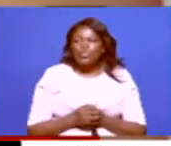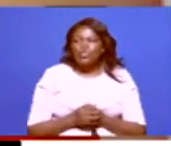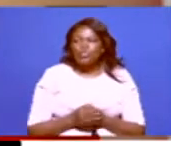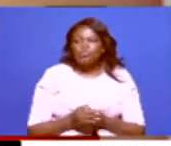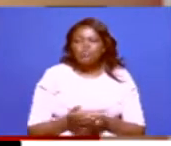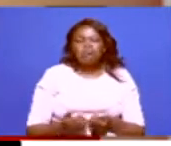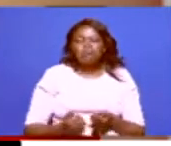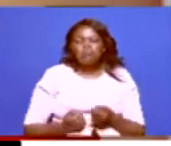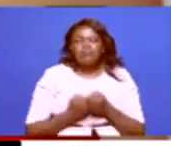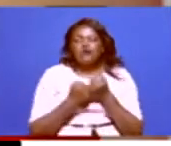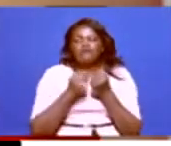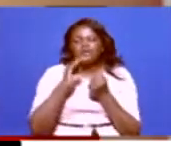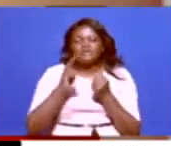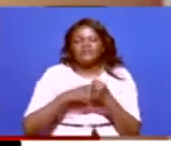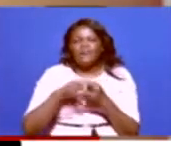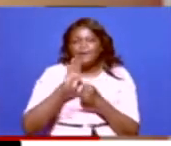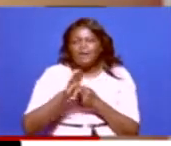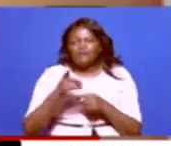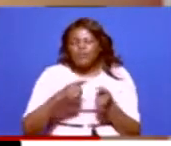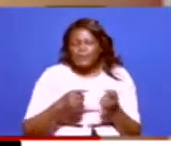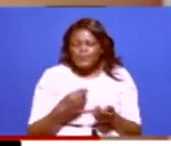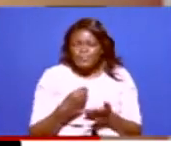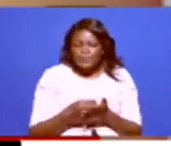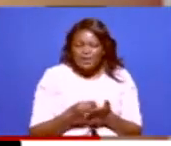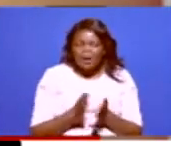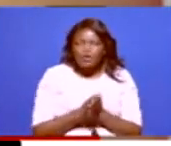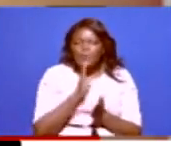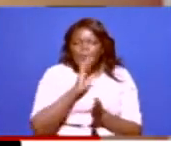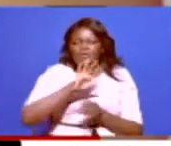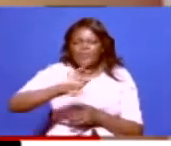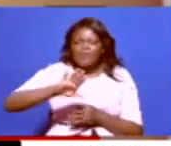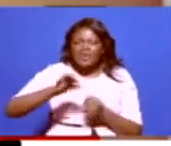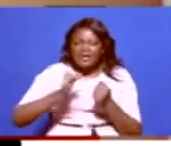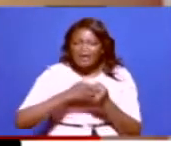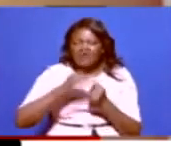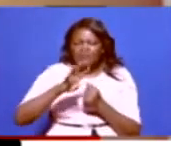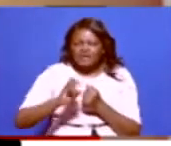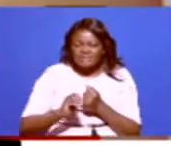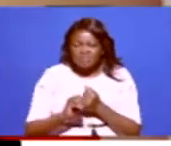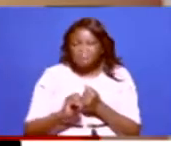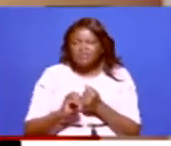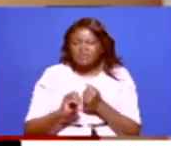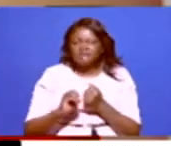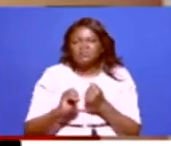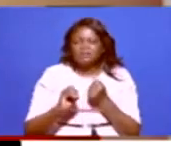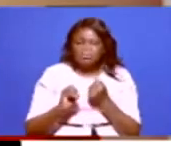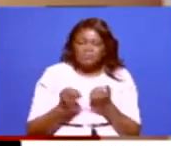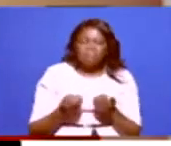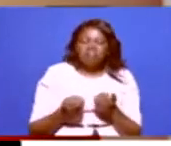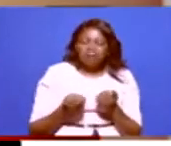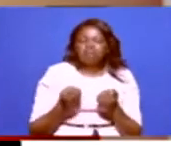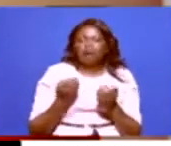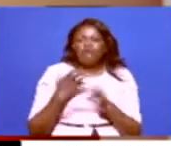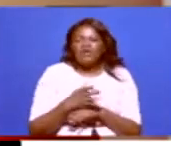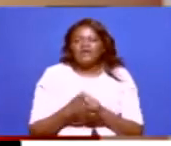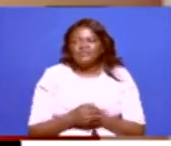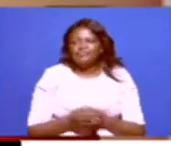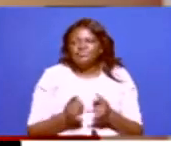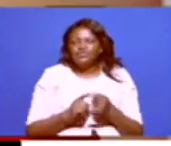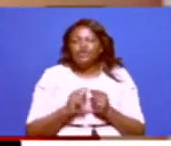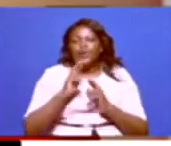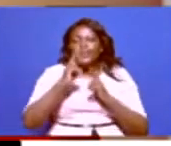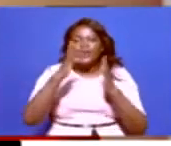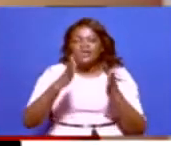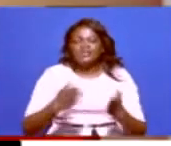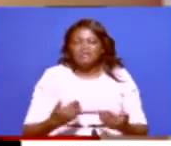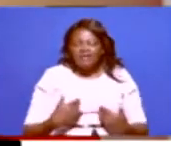47 billion shillings from grants, and borrow the remaining 846.1 billion shillings. Here is our reporter, Regina Manyara,